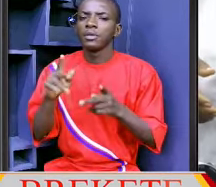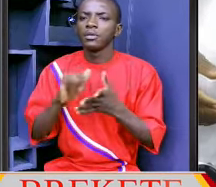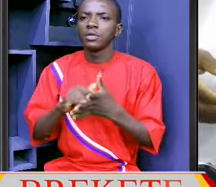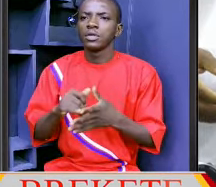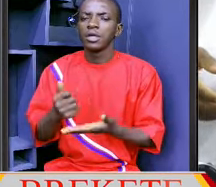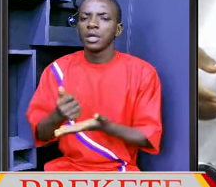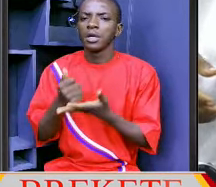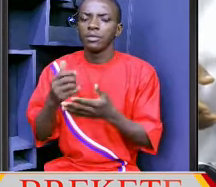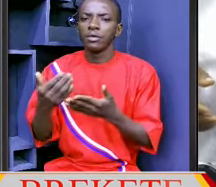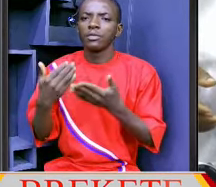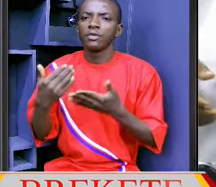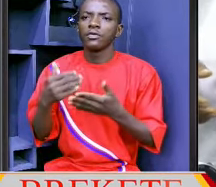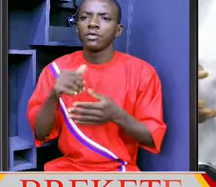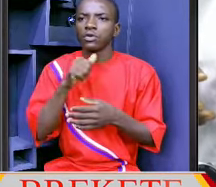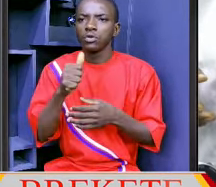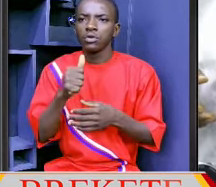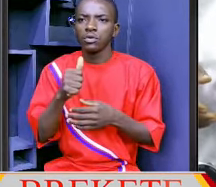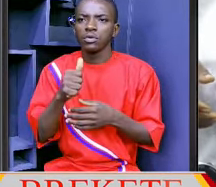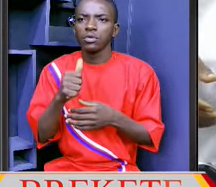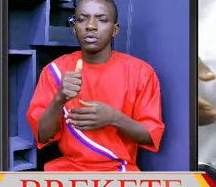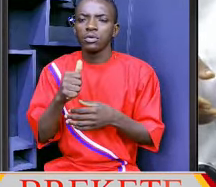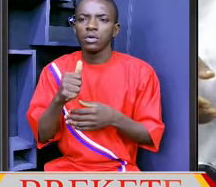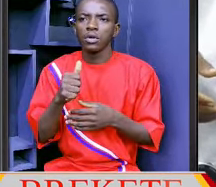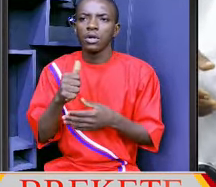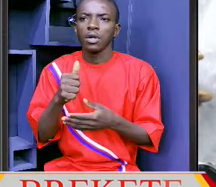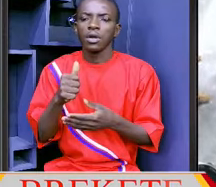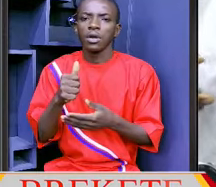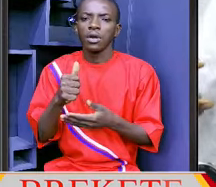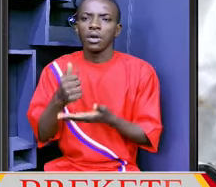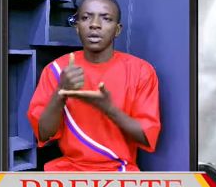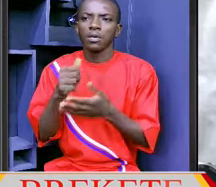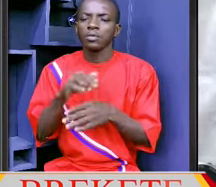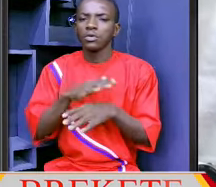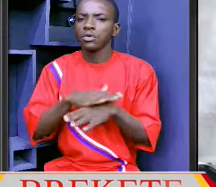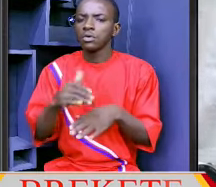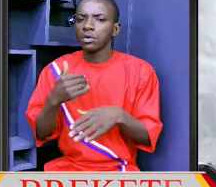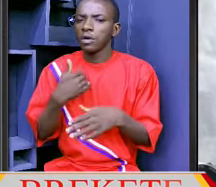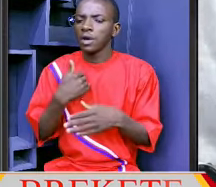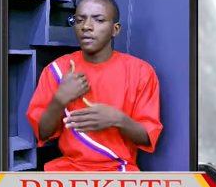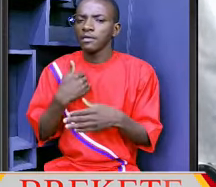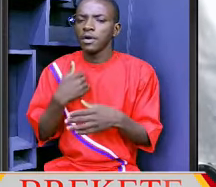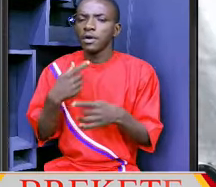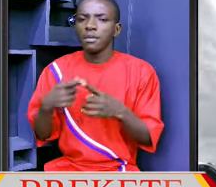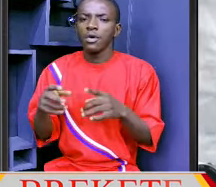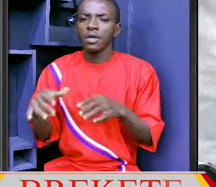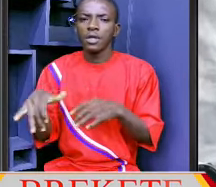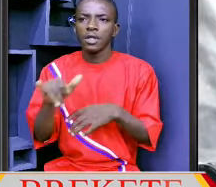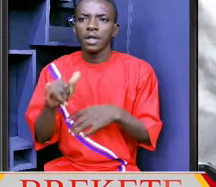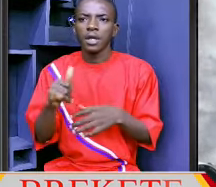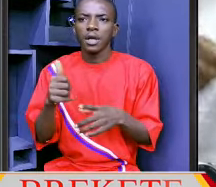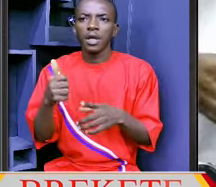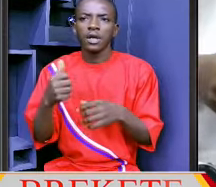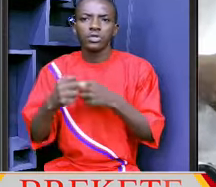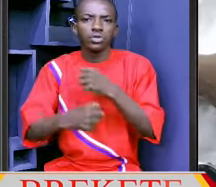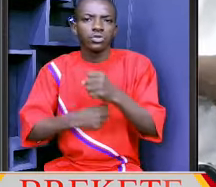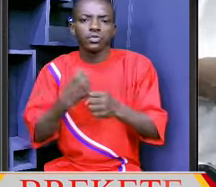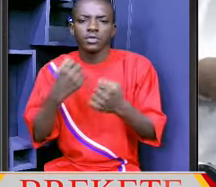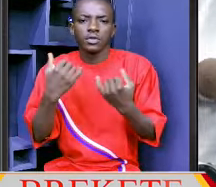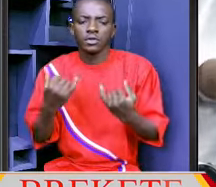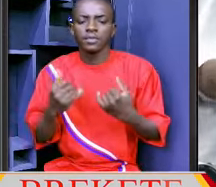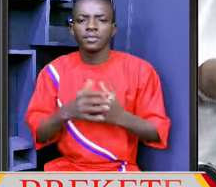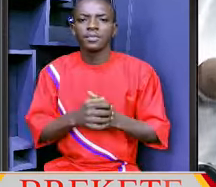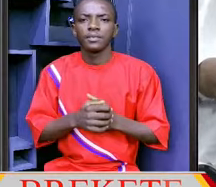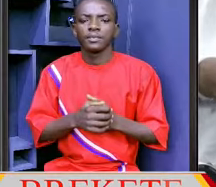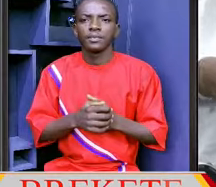help una before, we no come they help, make una no hate them. Mm. No be say they get their no grief. Even they are struggling. Yes,